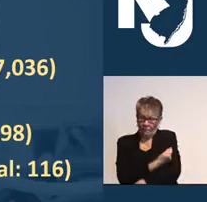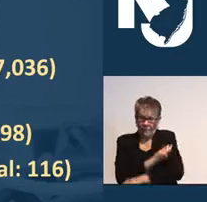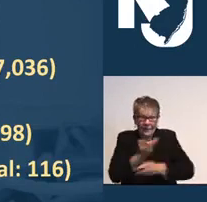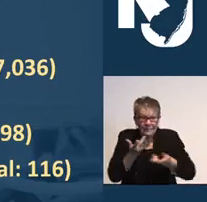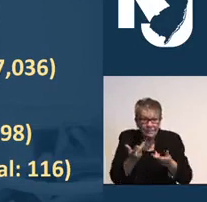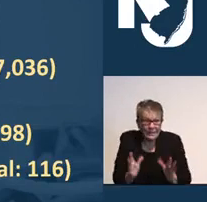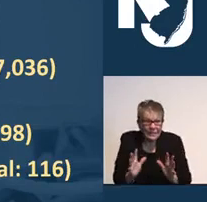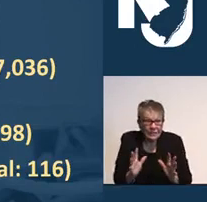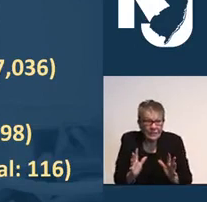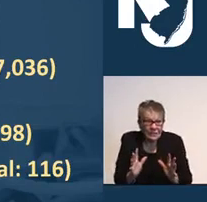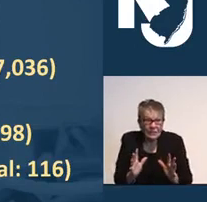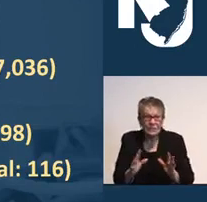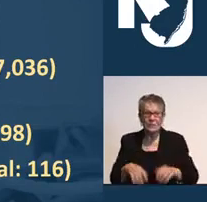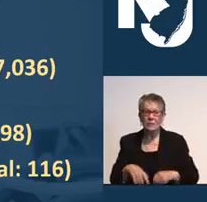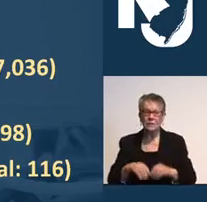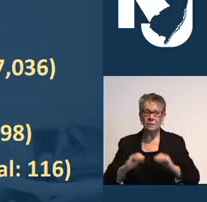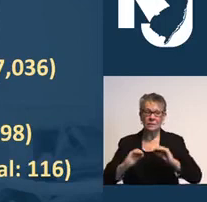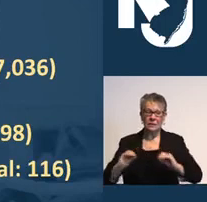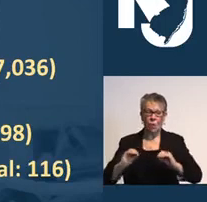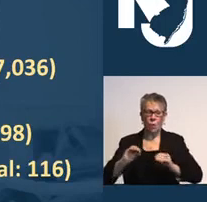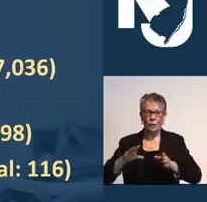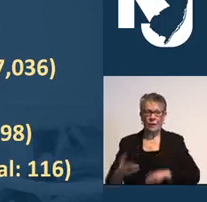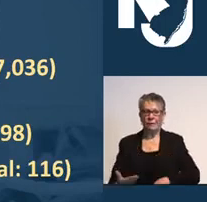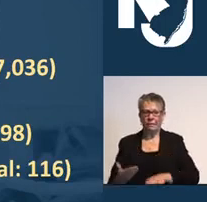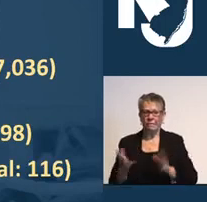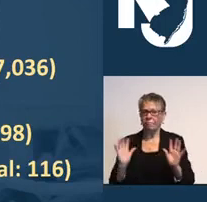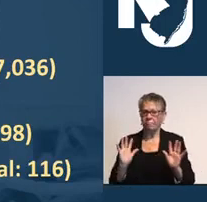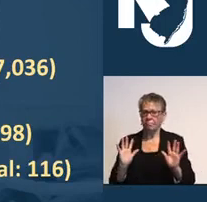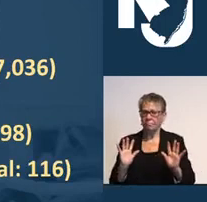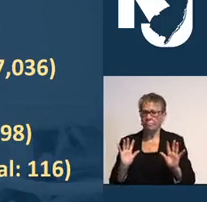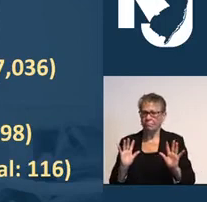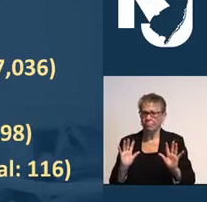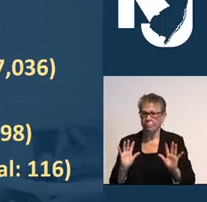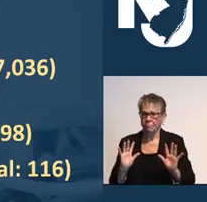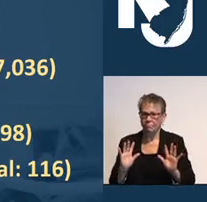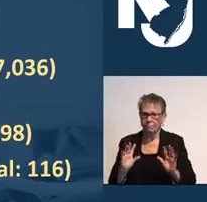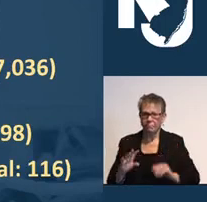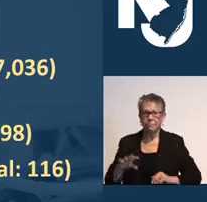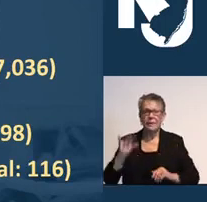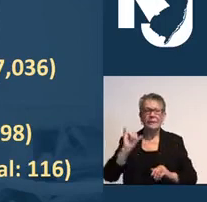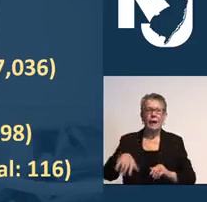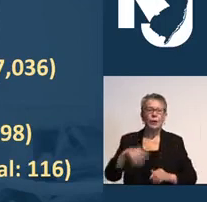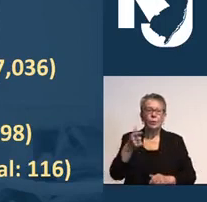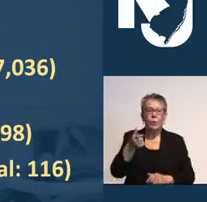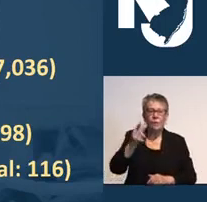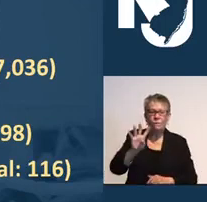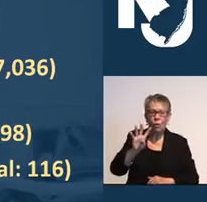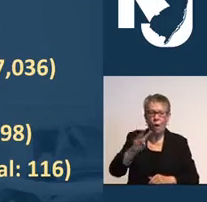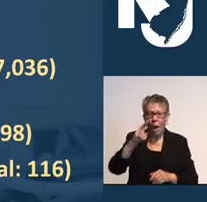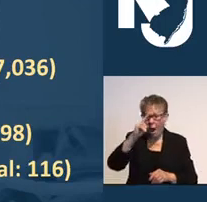lives lost in that period, and 24 hospitalizations out of a total of almost 1,200.